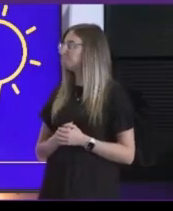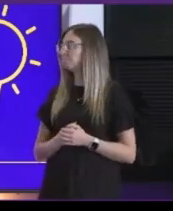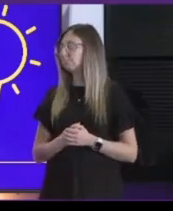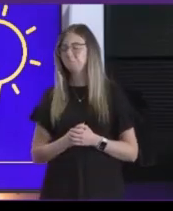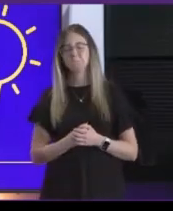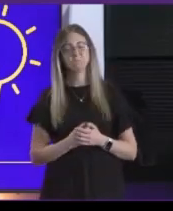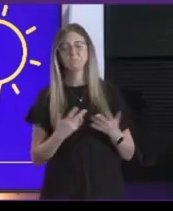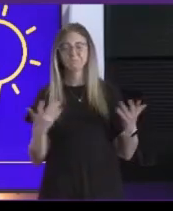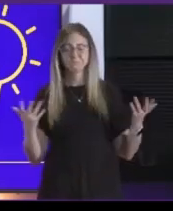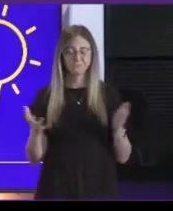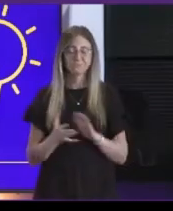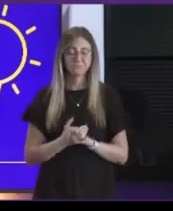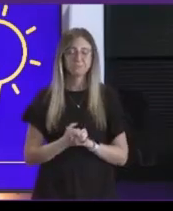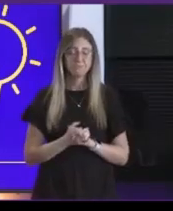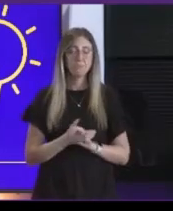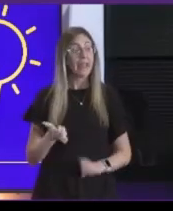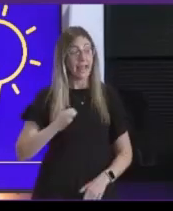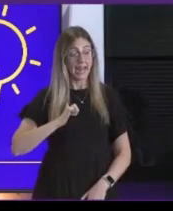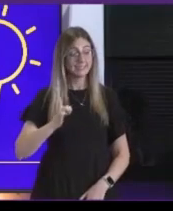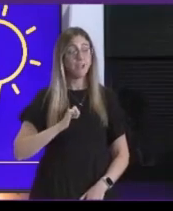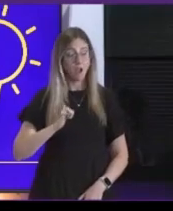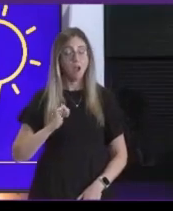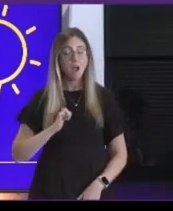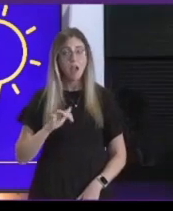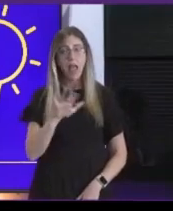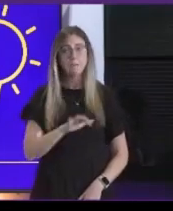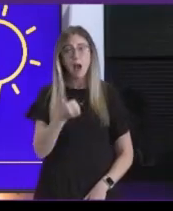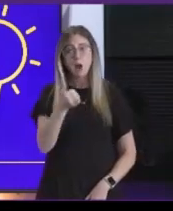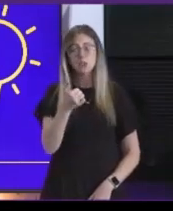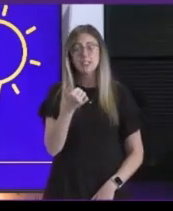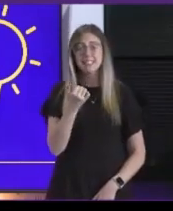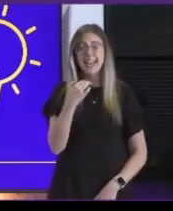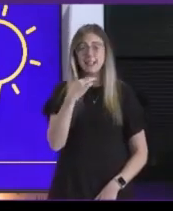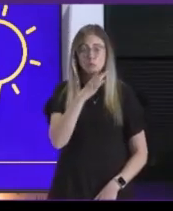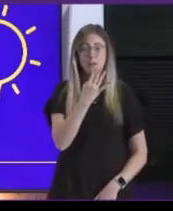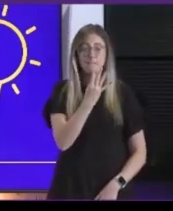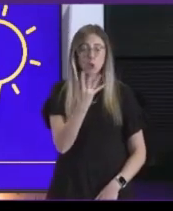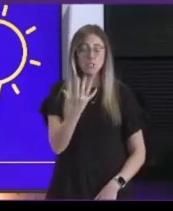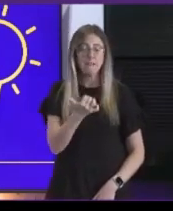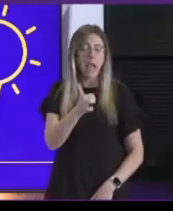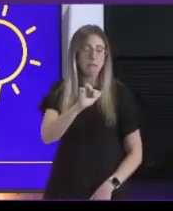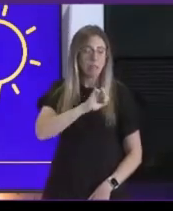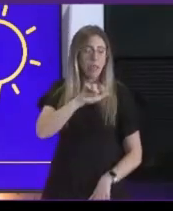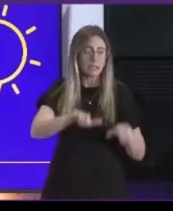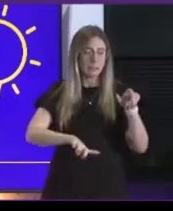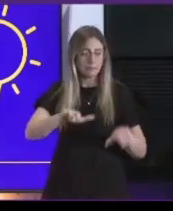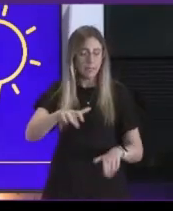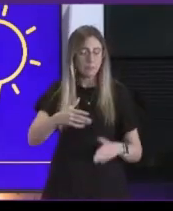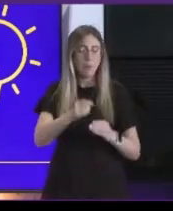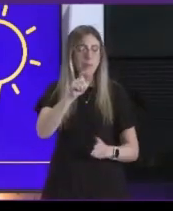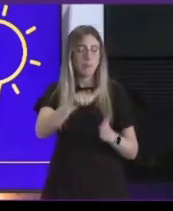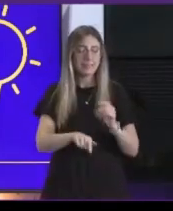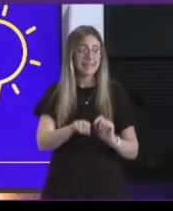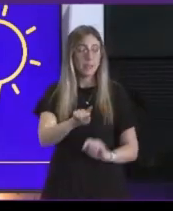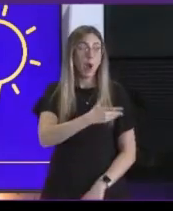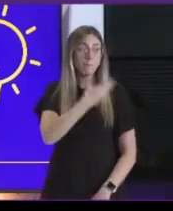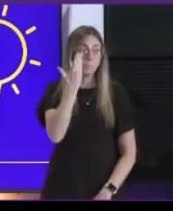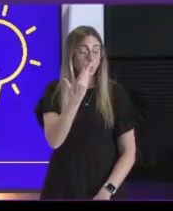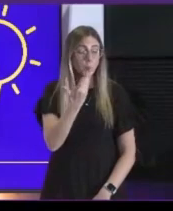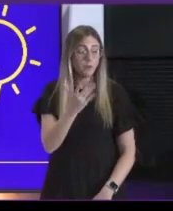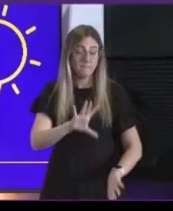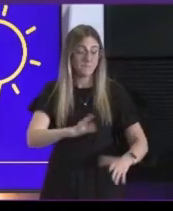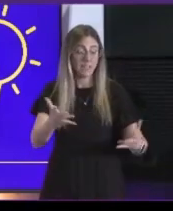There are, in Canada, about 645,000 people right now with disabilities who want to work who are not working.